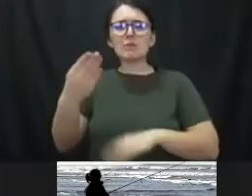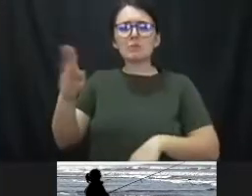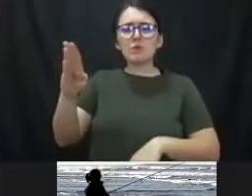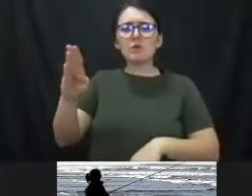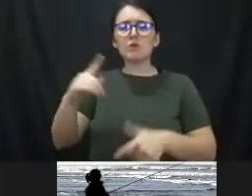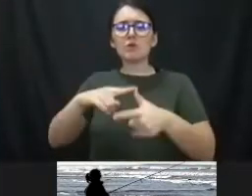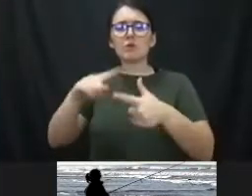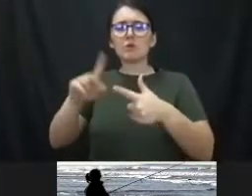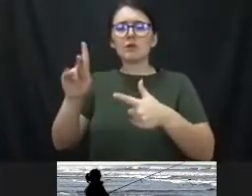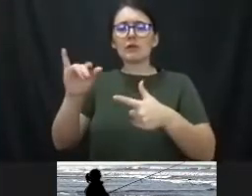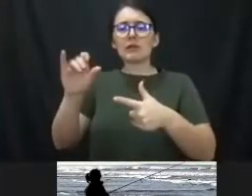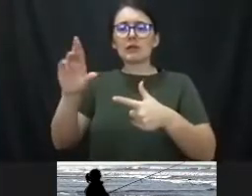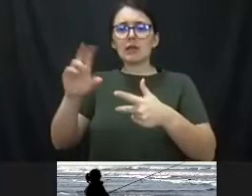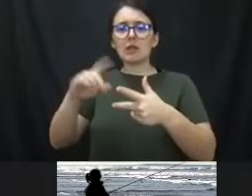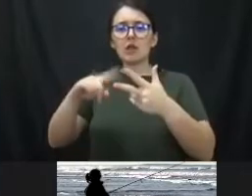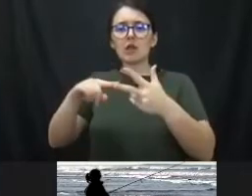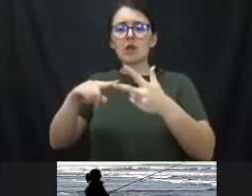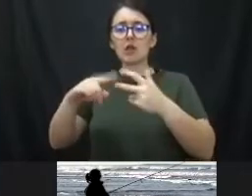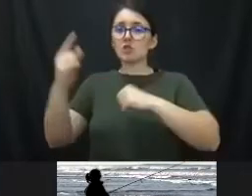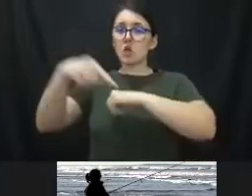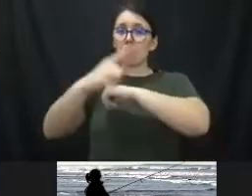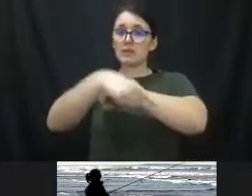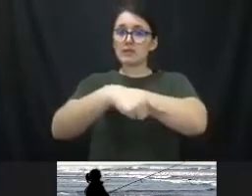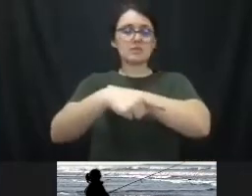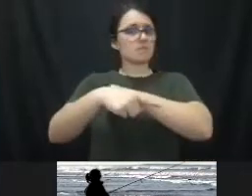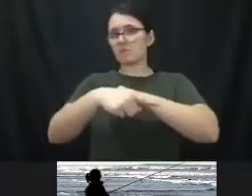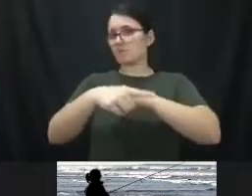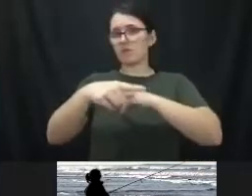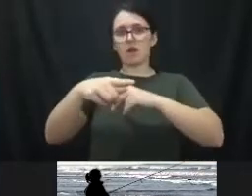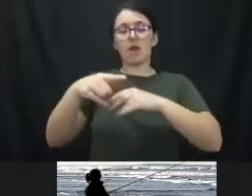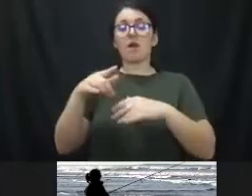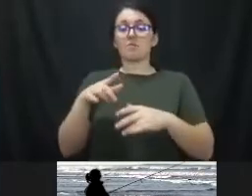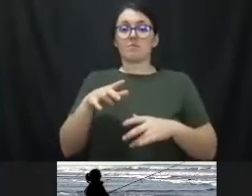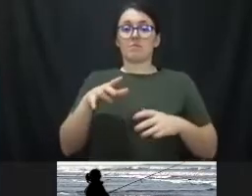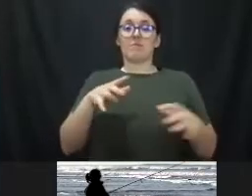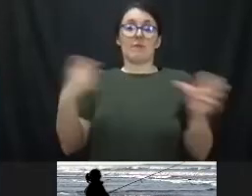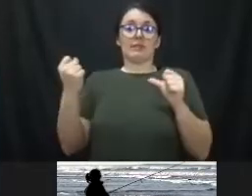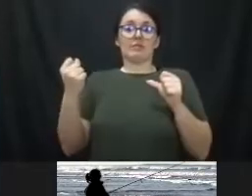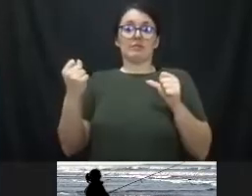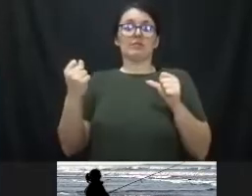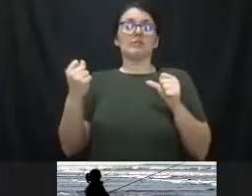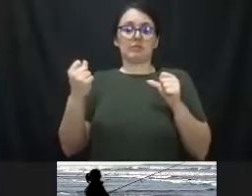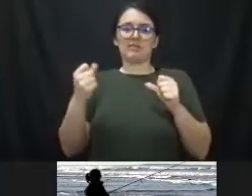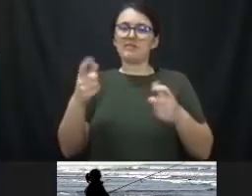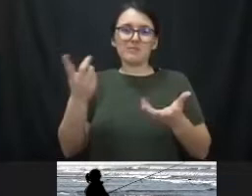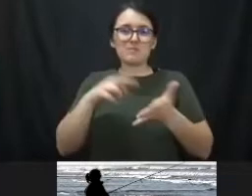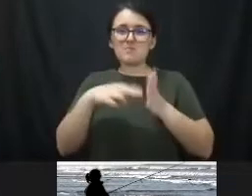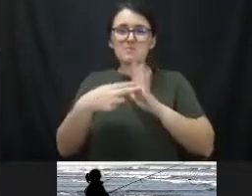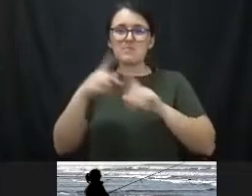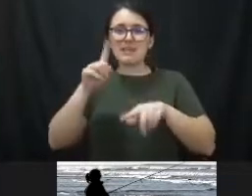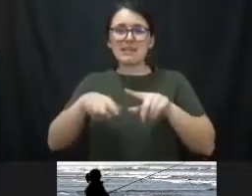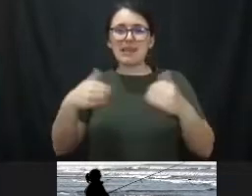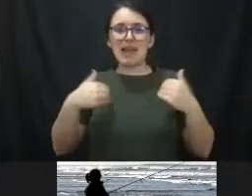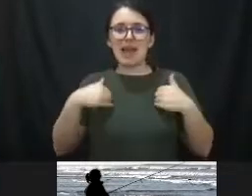whales, dolphins, they travel too fast, so they can't have barnacles and whale lice in their body.